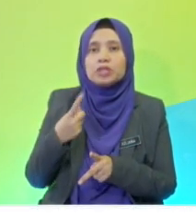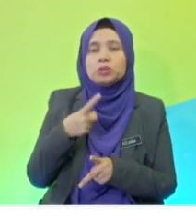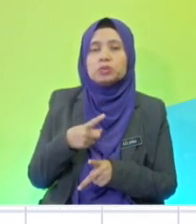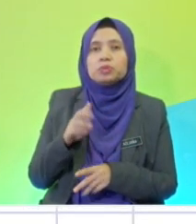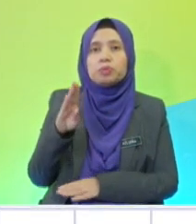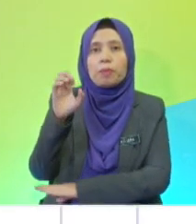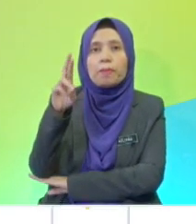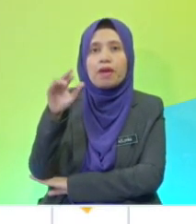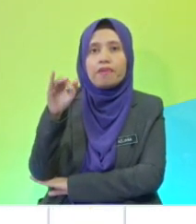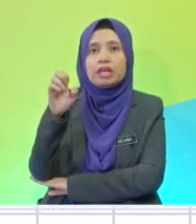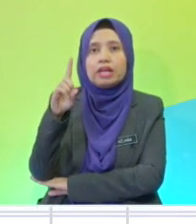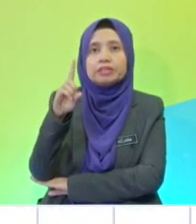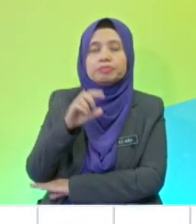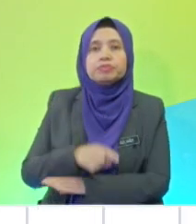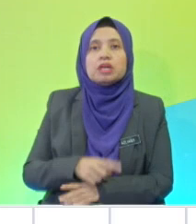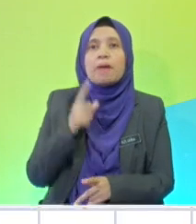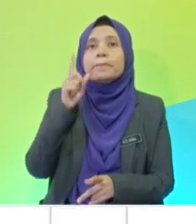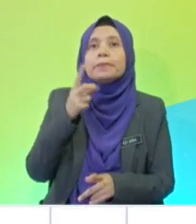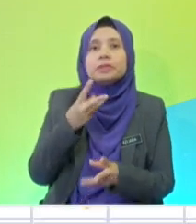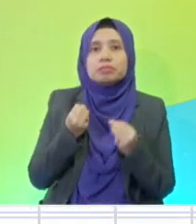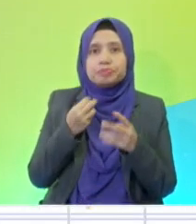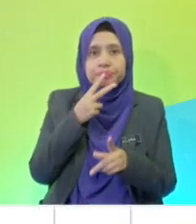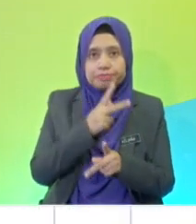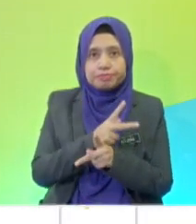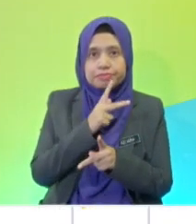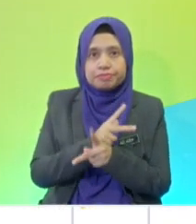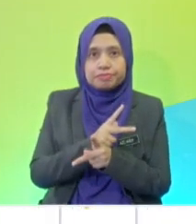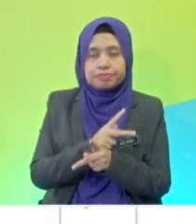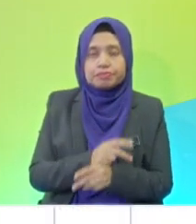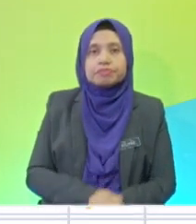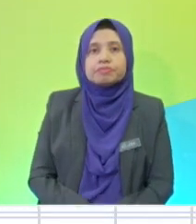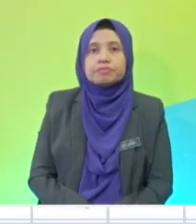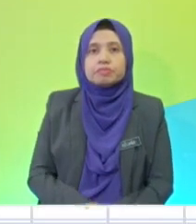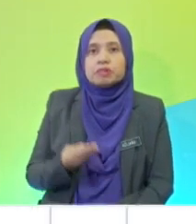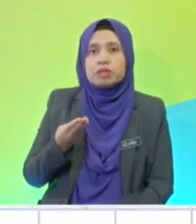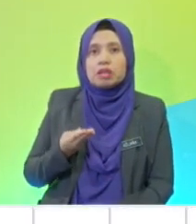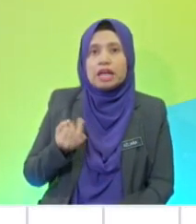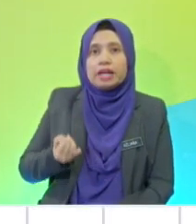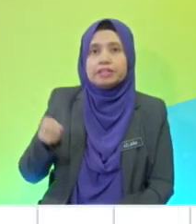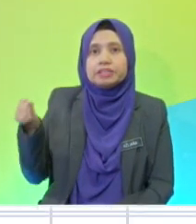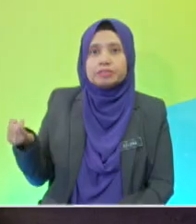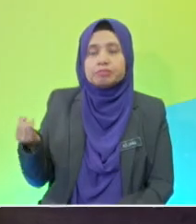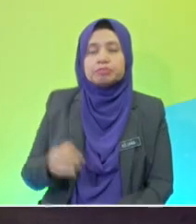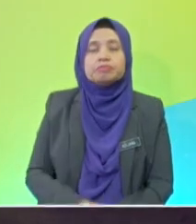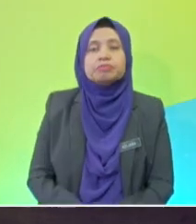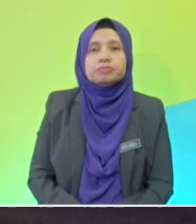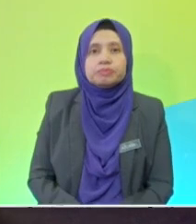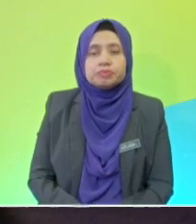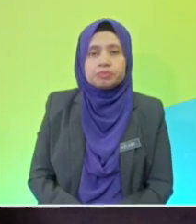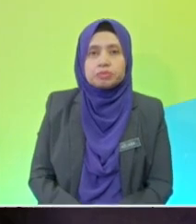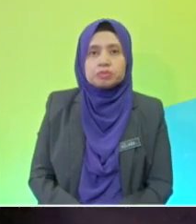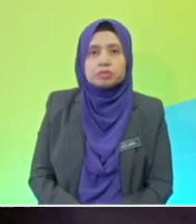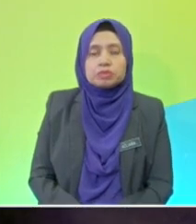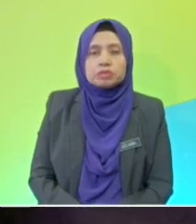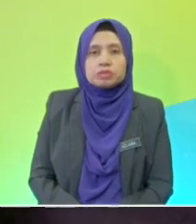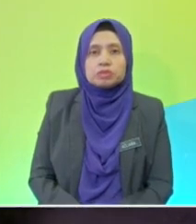Okay, where? Where do you want to keep the time Where capsule? do I want to bury it? Yes, we got to think That's a good about question to think about, right? Okay, moving